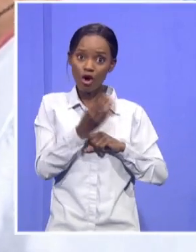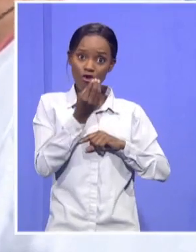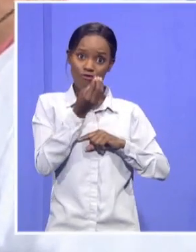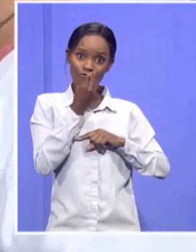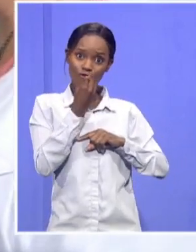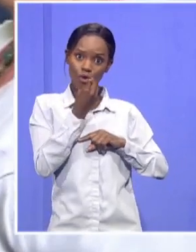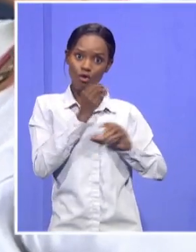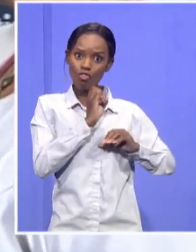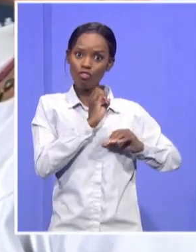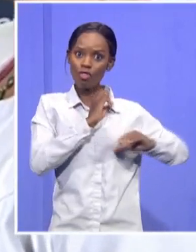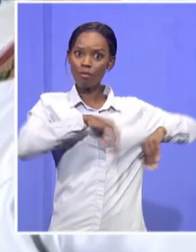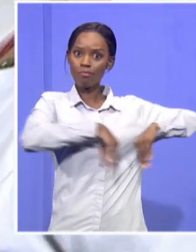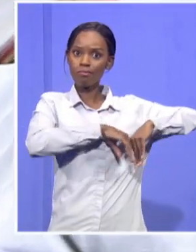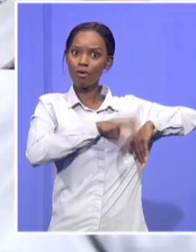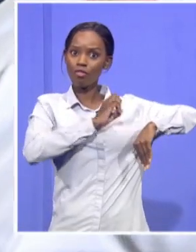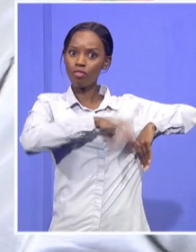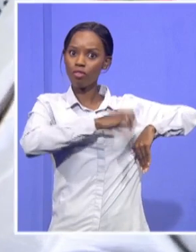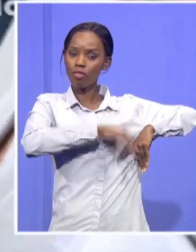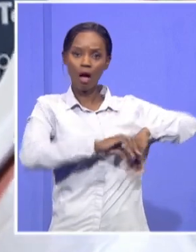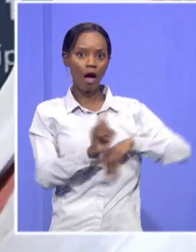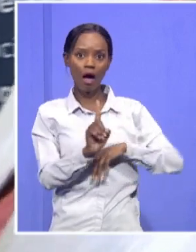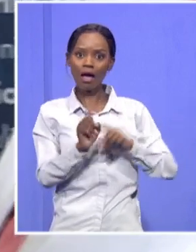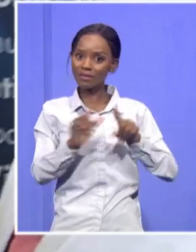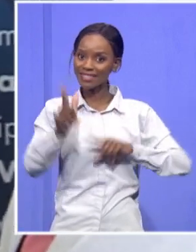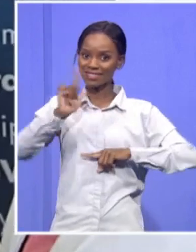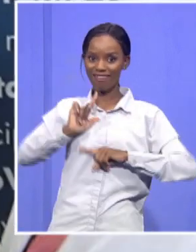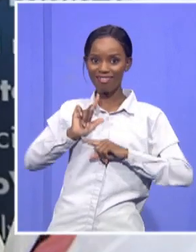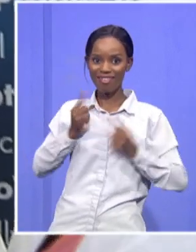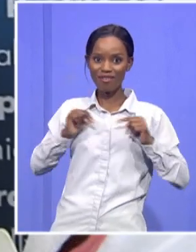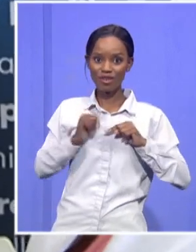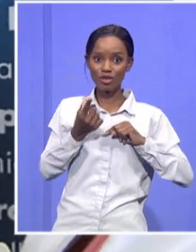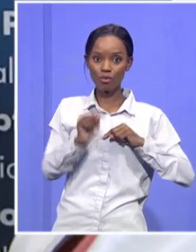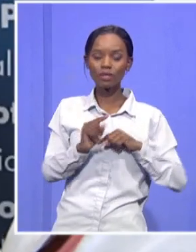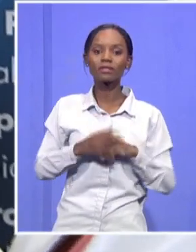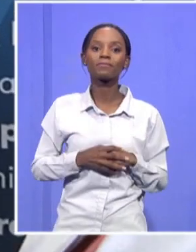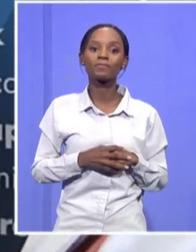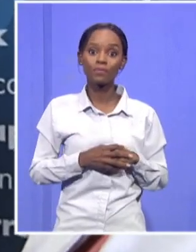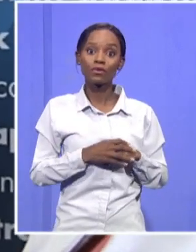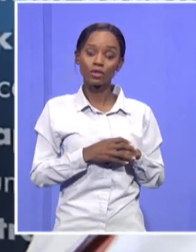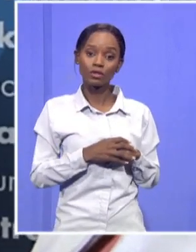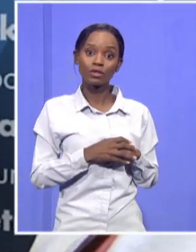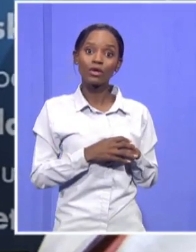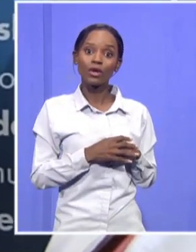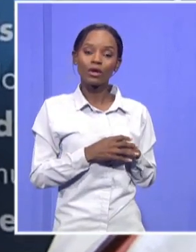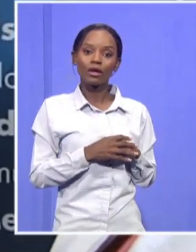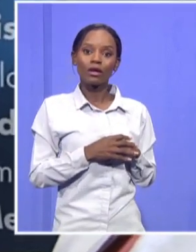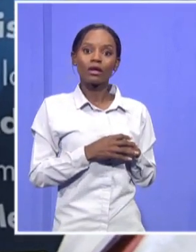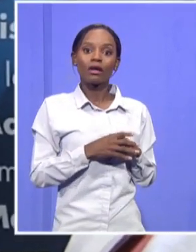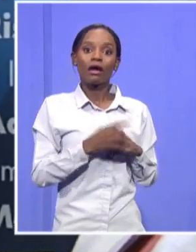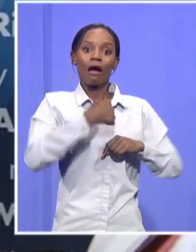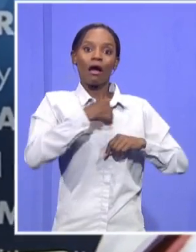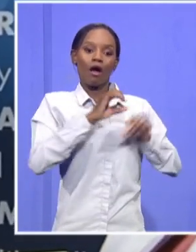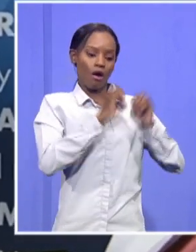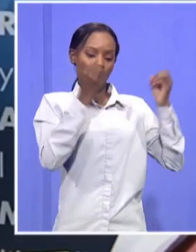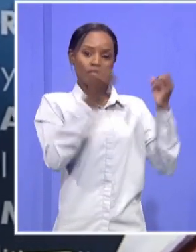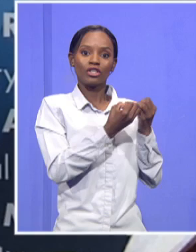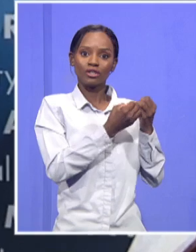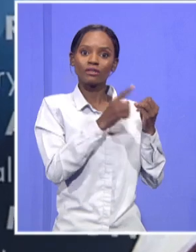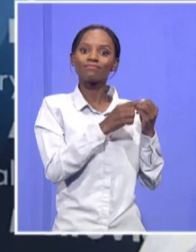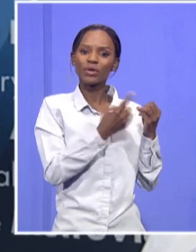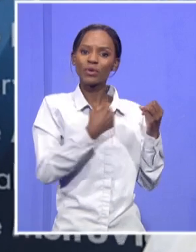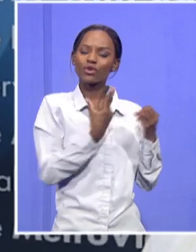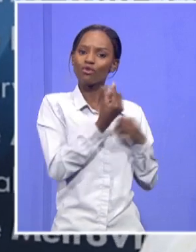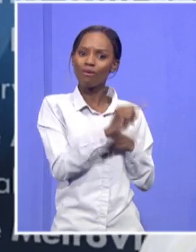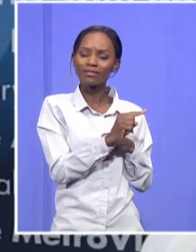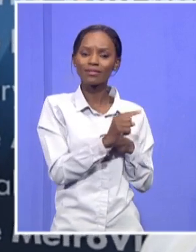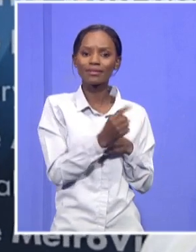Tell us about what you do. What we are doing at CSIR within the chemical cluster, we are saying no to food,